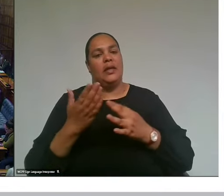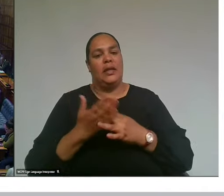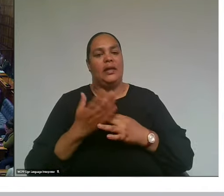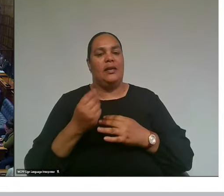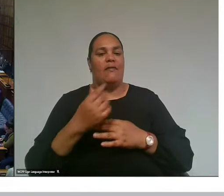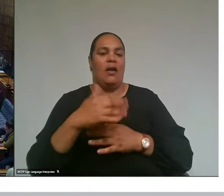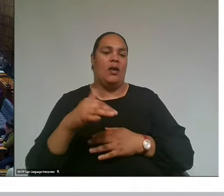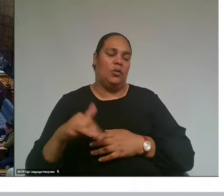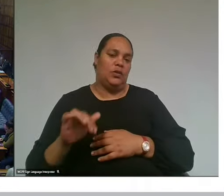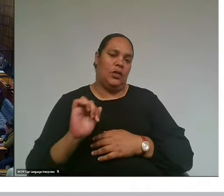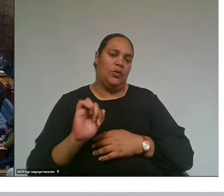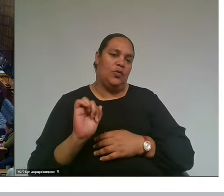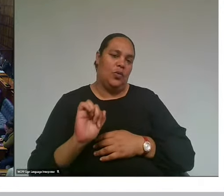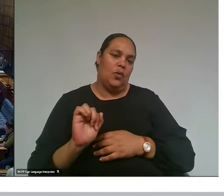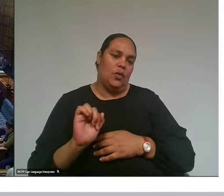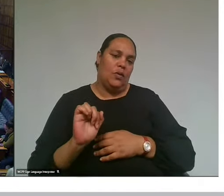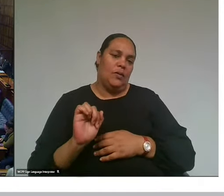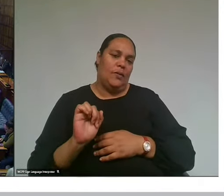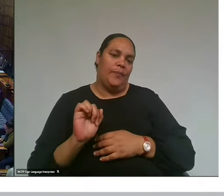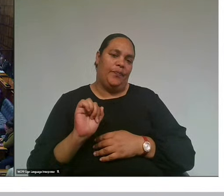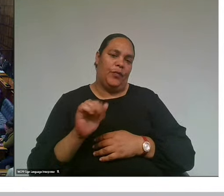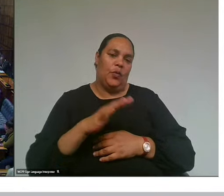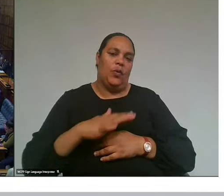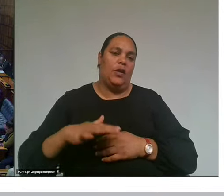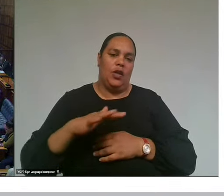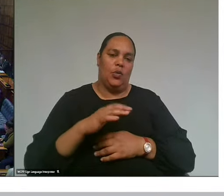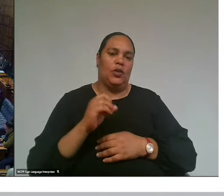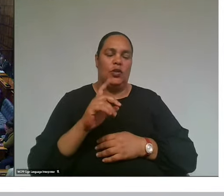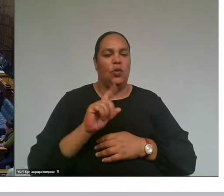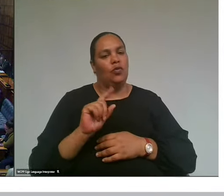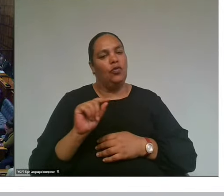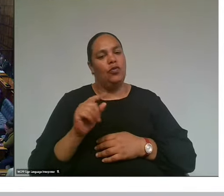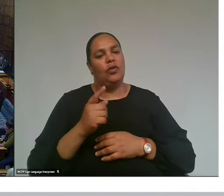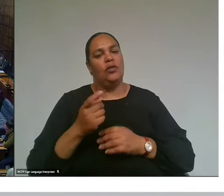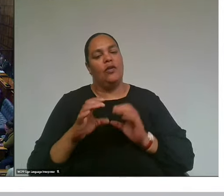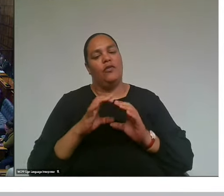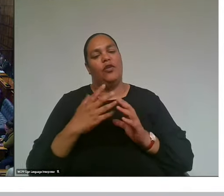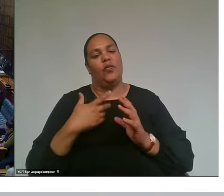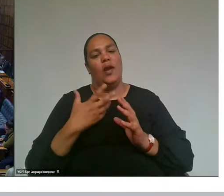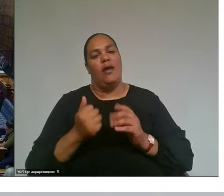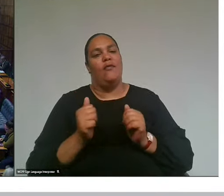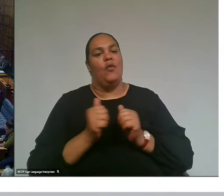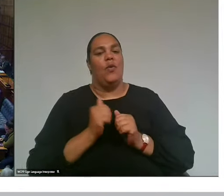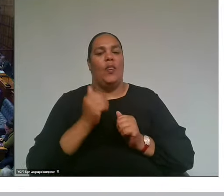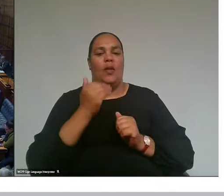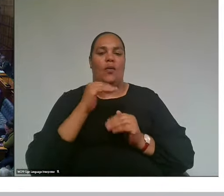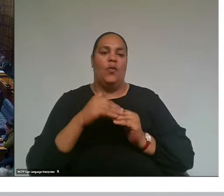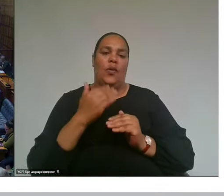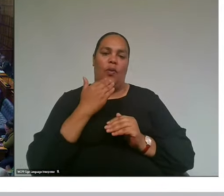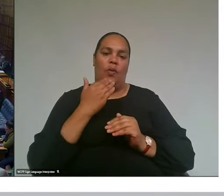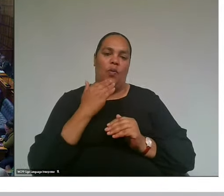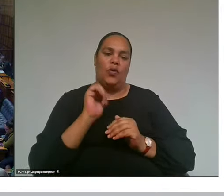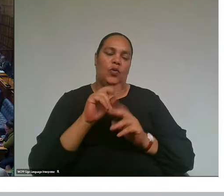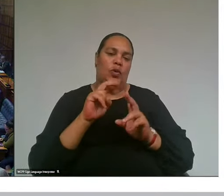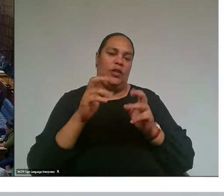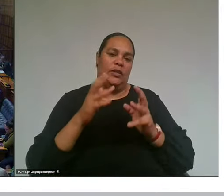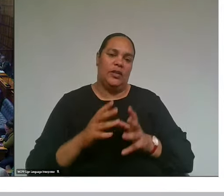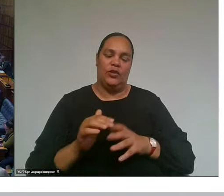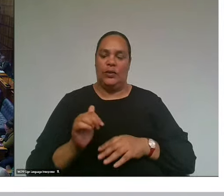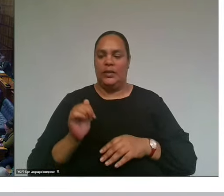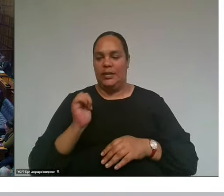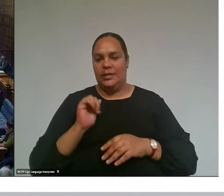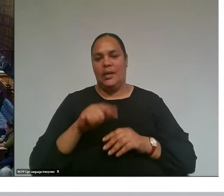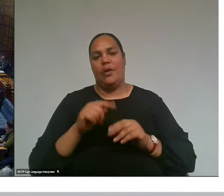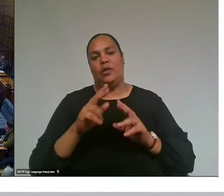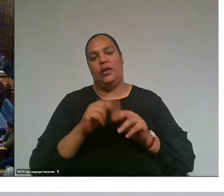outside of the of the of the area just very interesting conversation I had with with a with a with a with a researcher yesterday on the